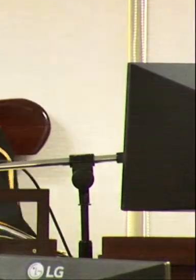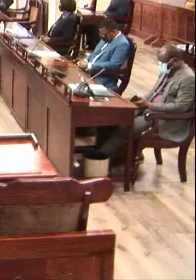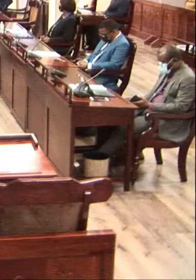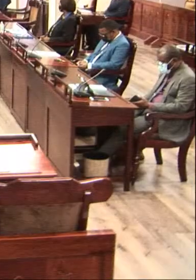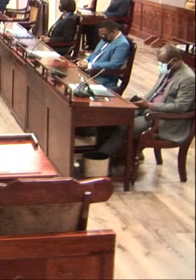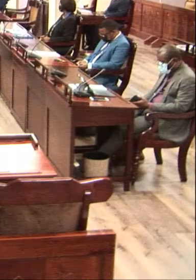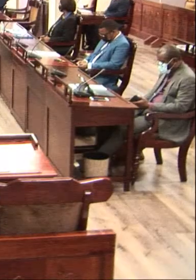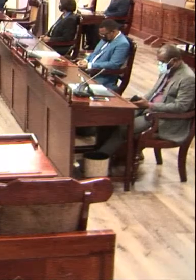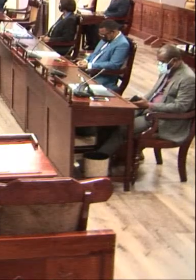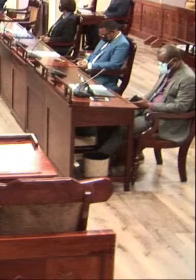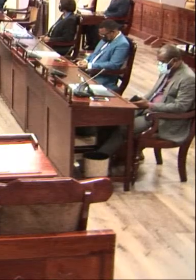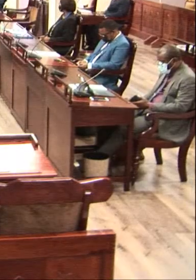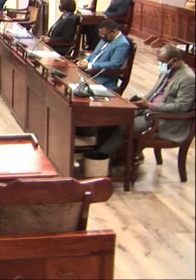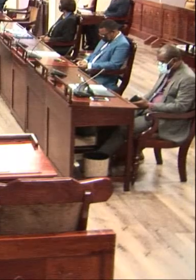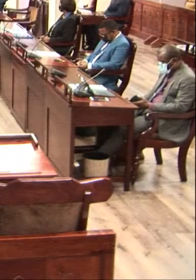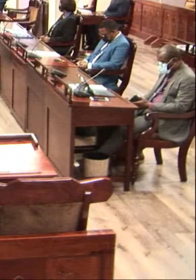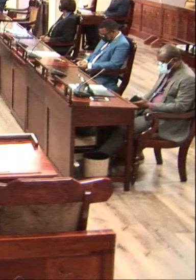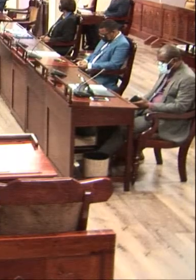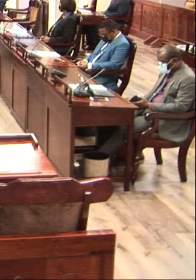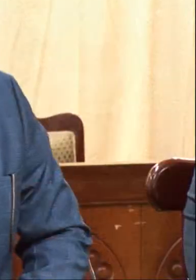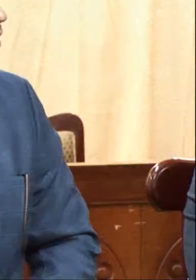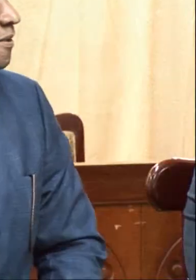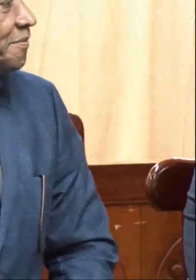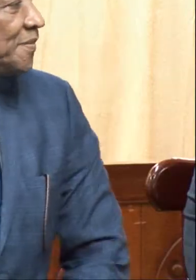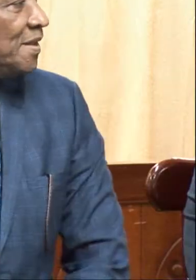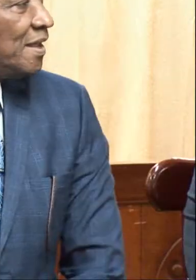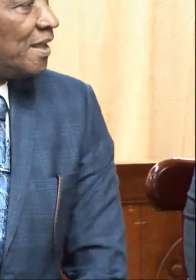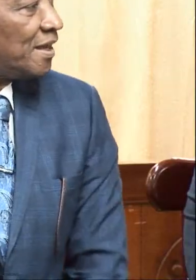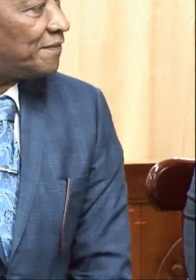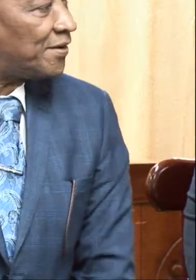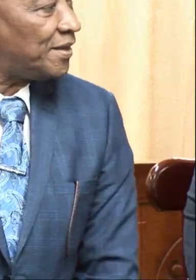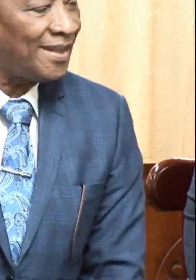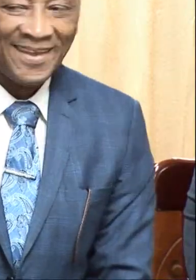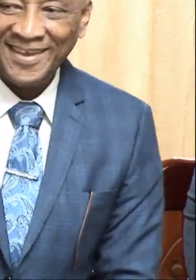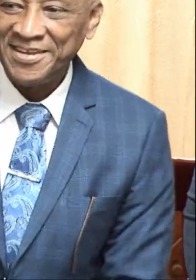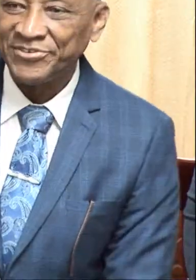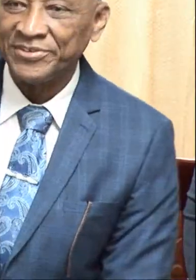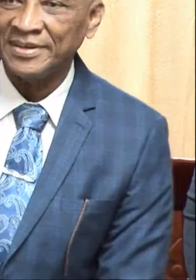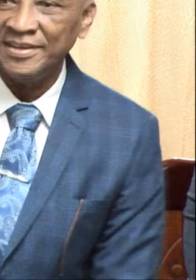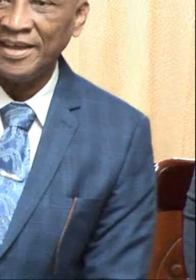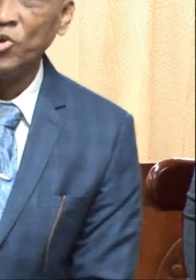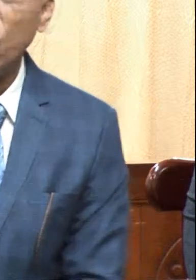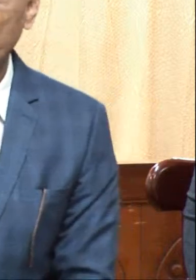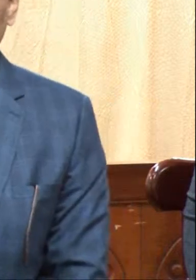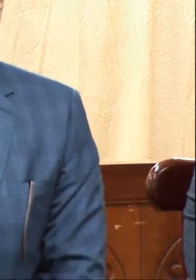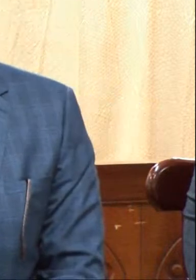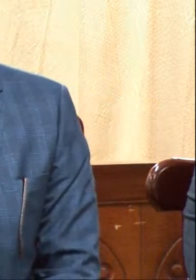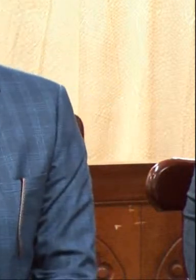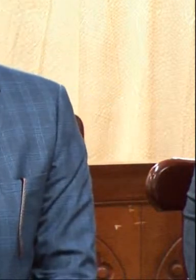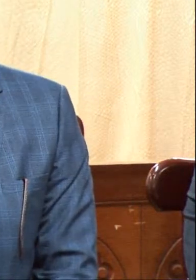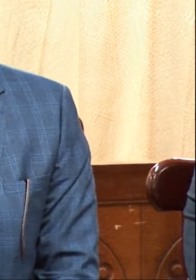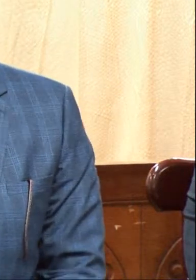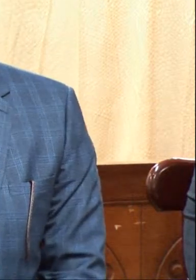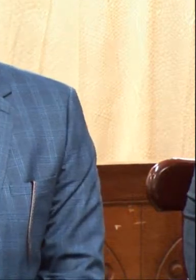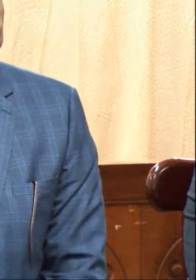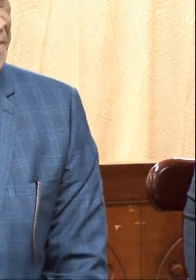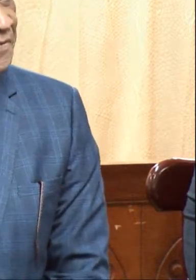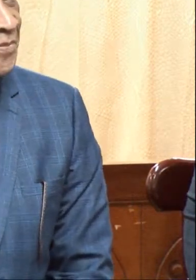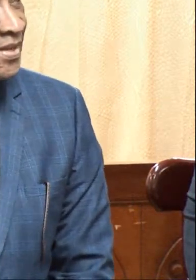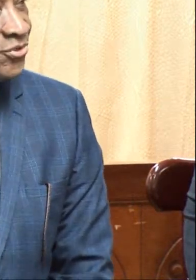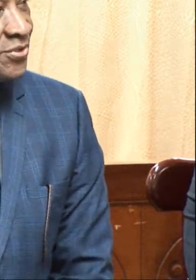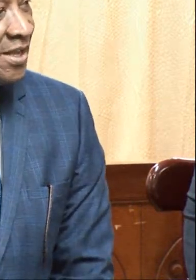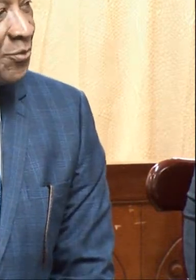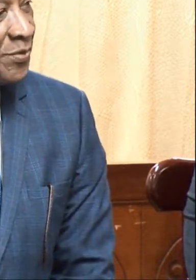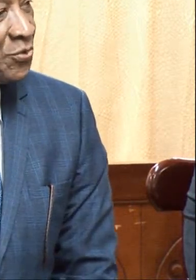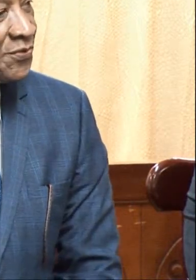And Mr. Speaker, I agree with you entirely. And I very innocently and cordially ask for a bit of